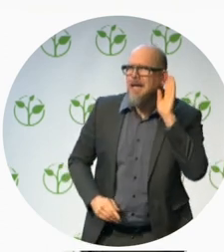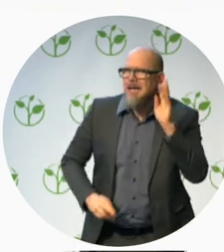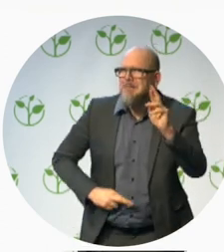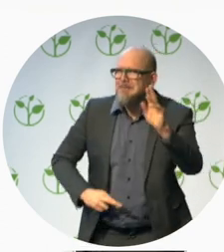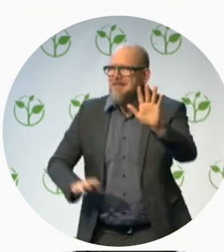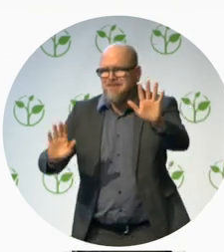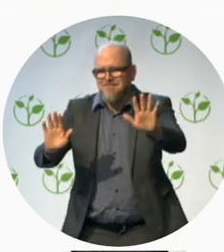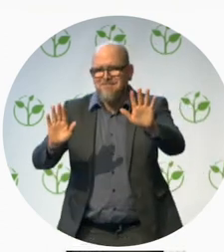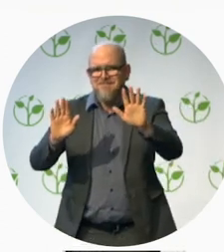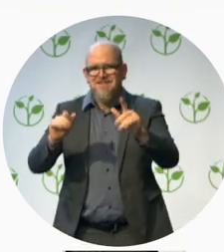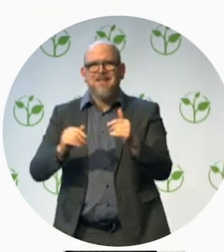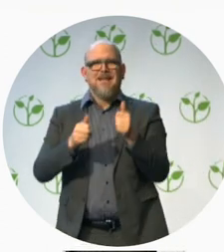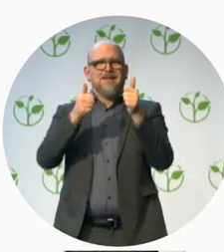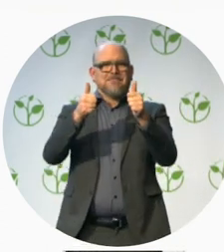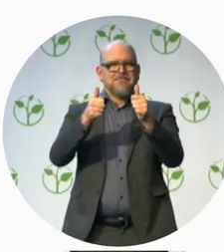sure you eat under your table.